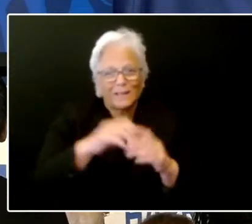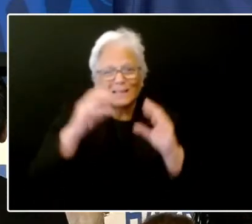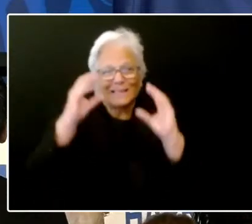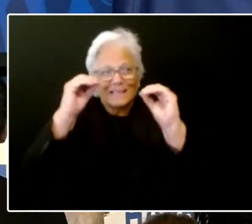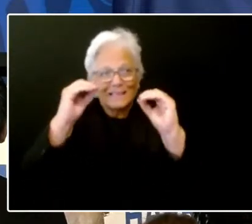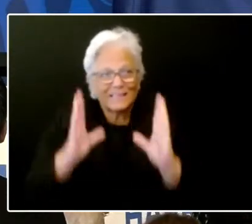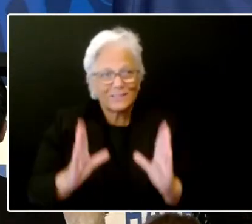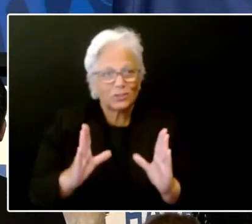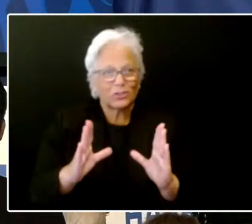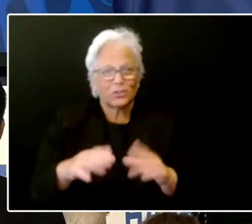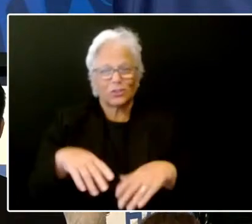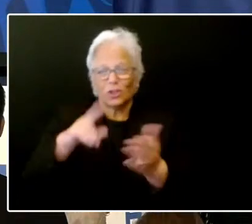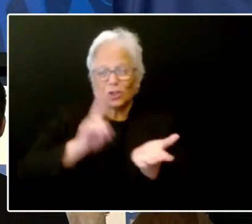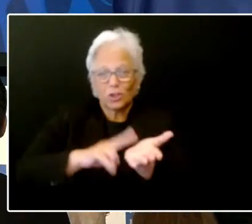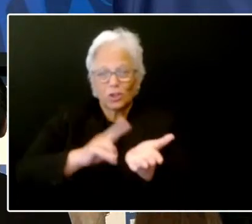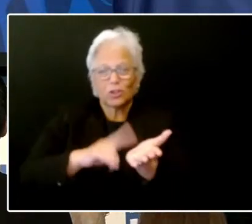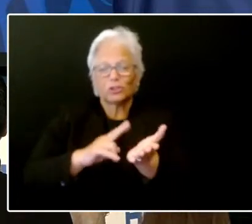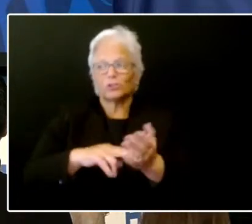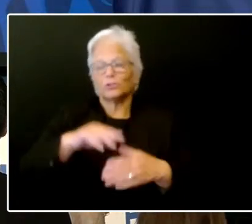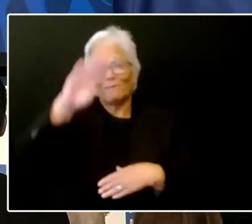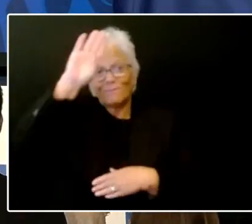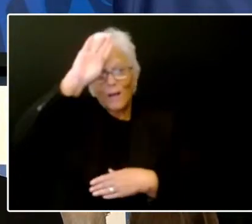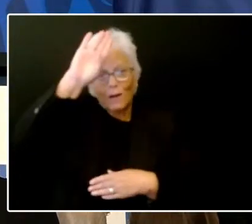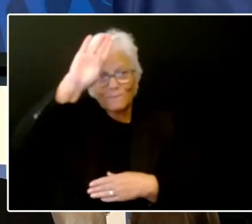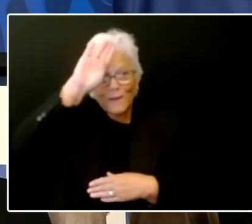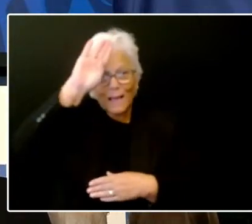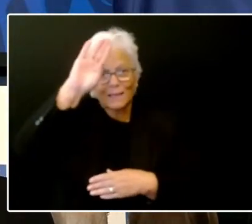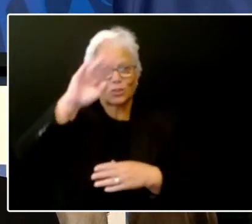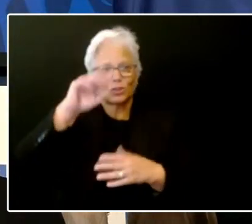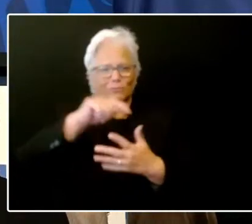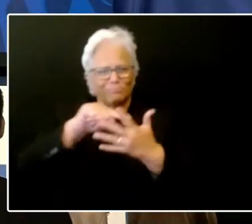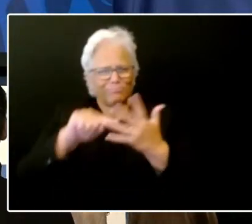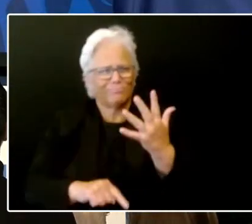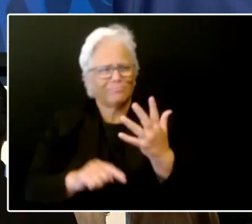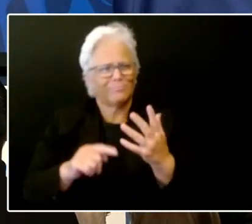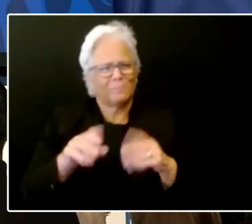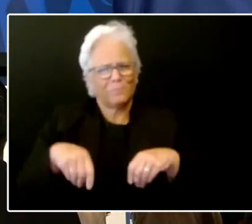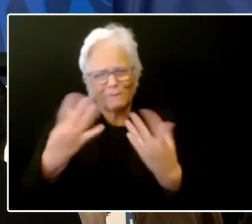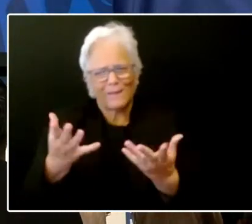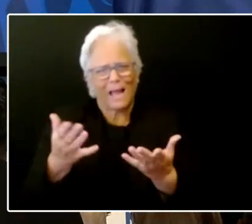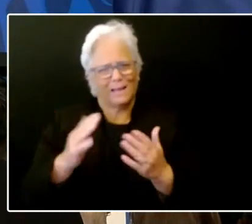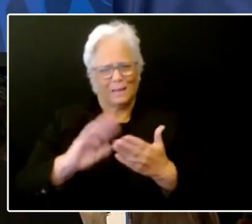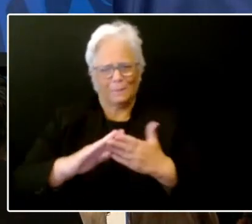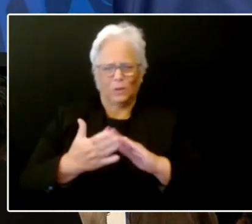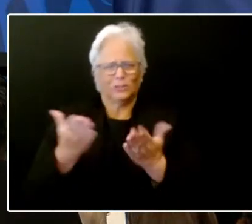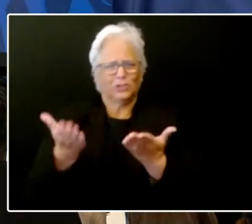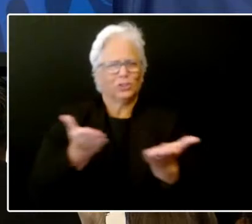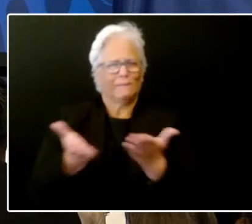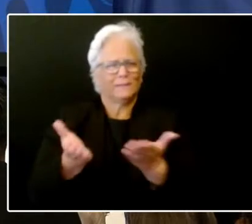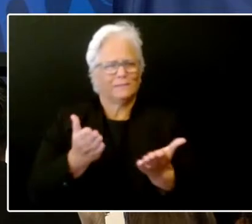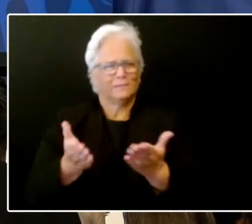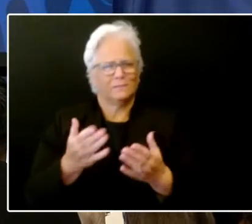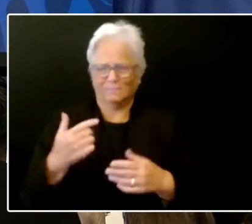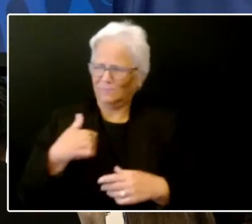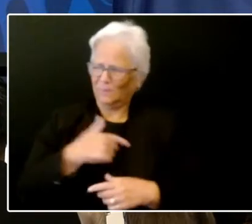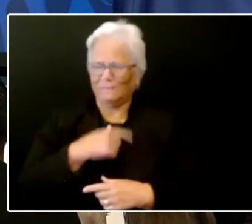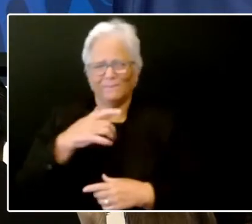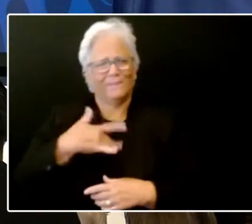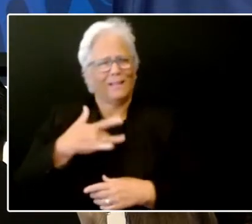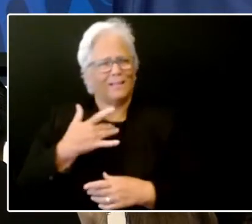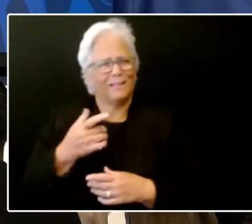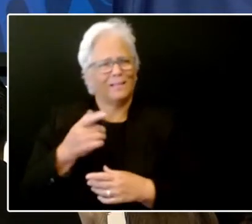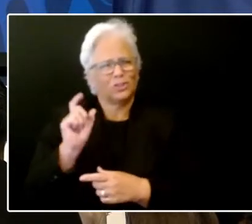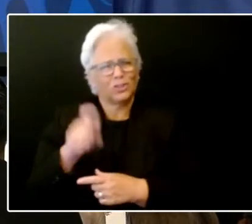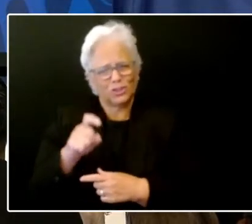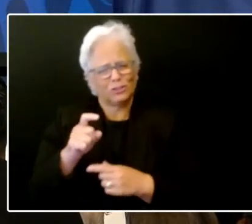COVID-19 Hate Crimes Act, which made it easier for AA and NHPI communities to report acts of